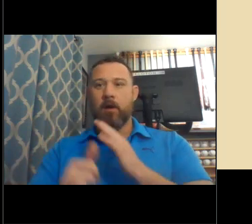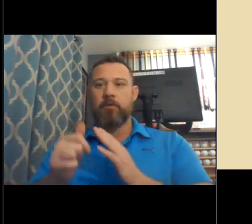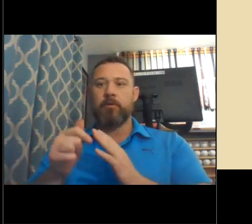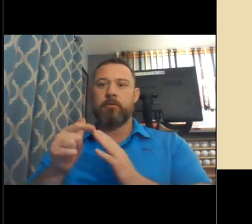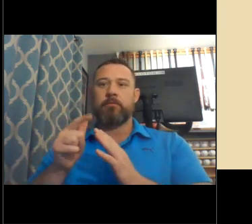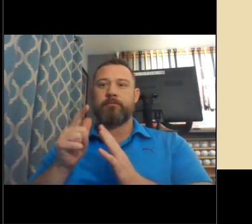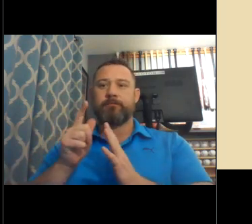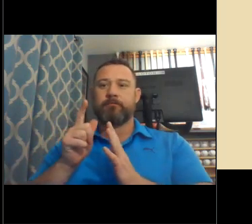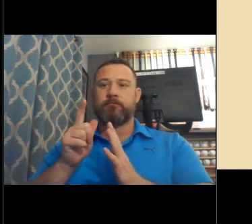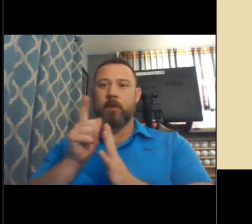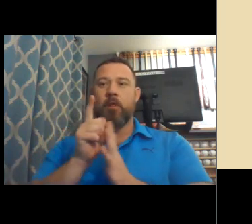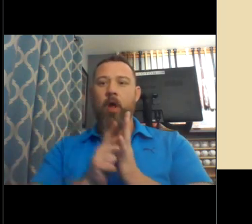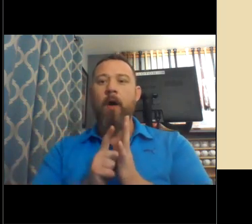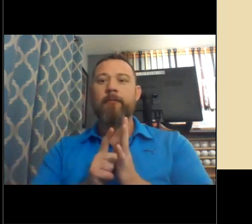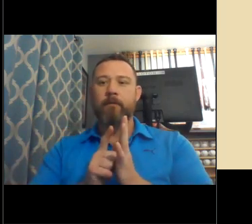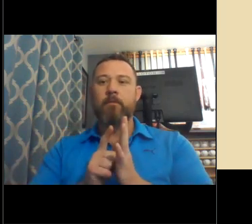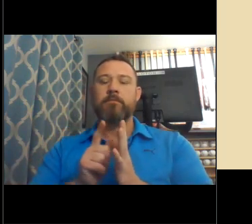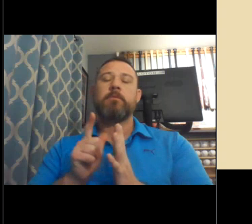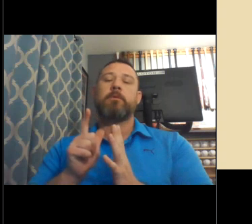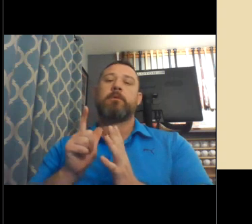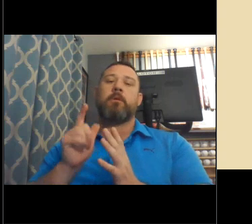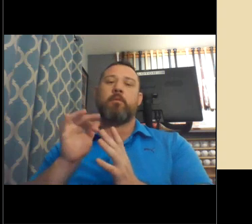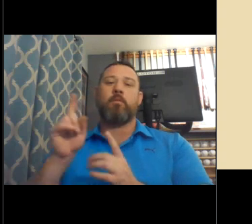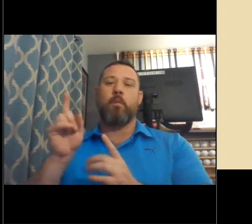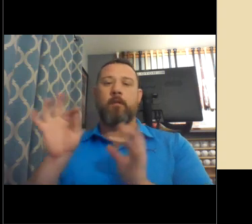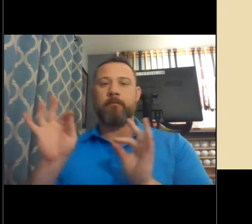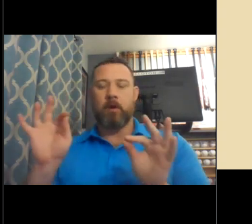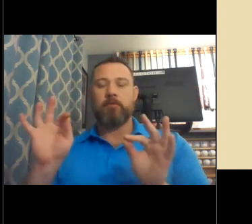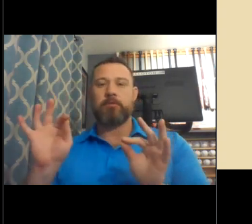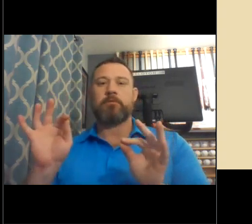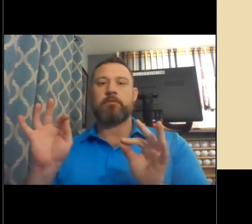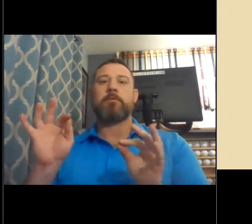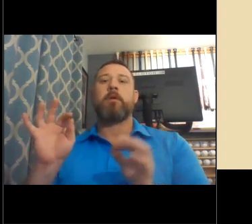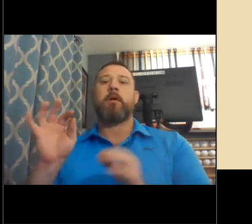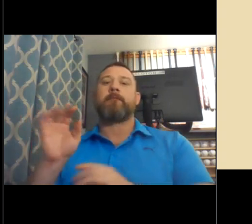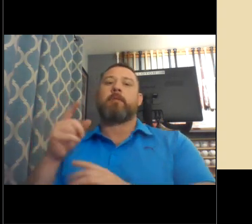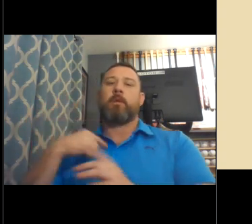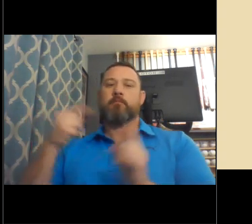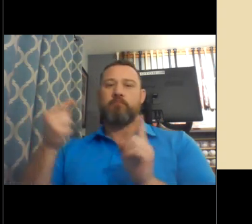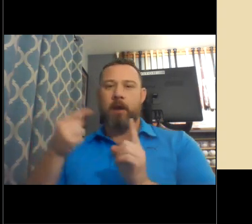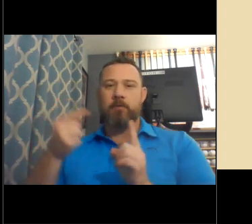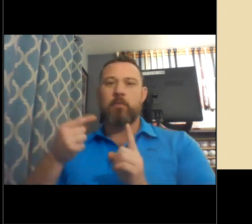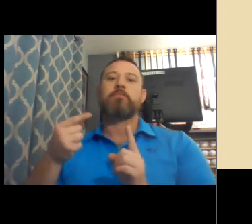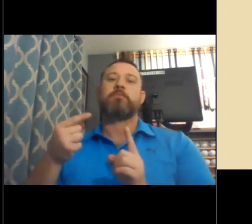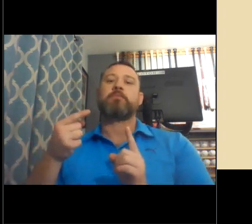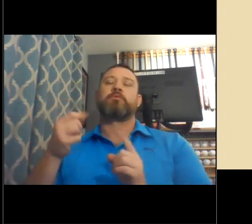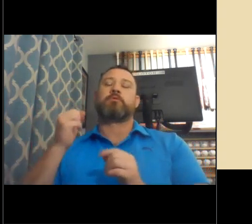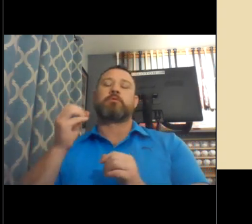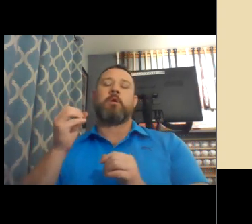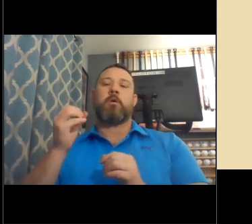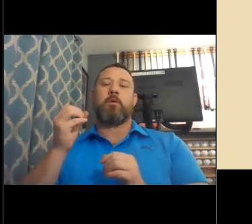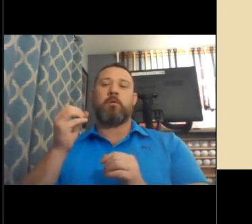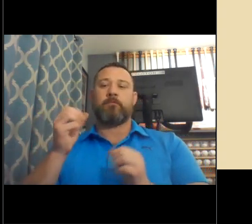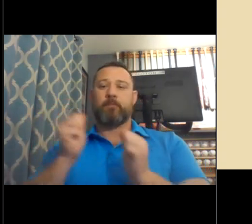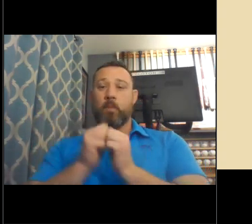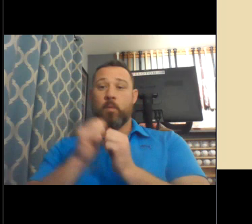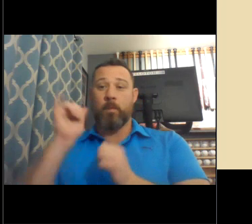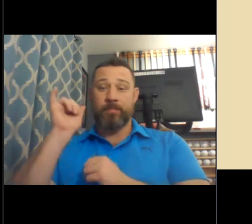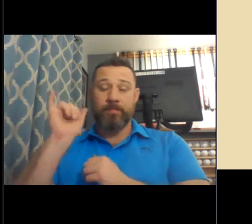enforcement aspect and one of the functions that OES prioritizes and pushes. So with that, just as